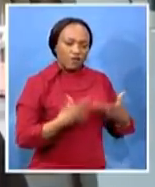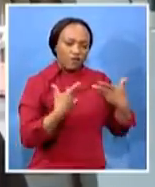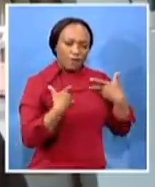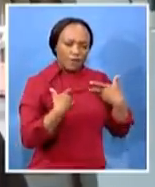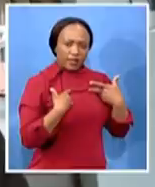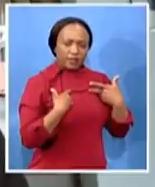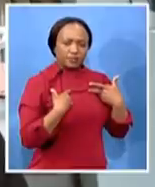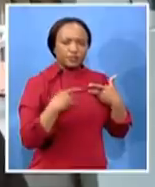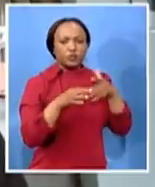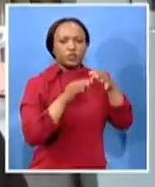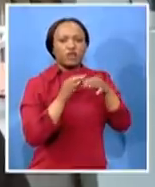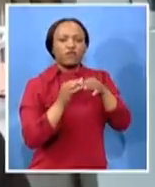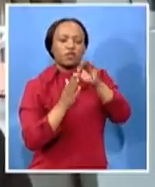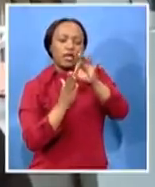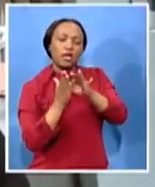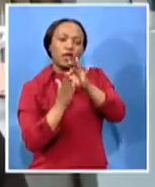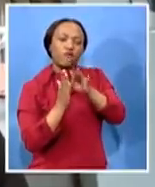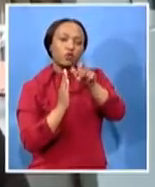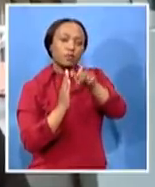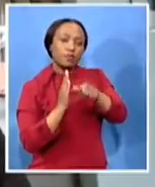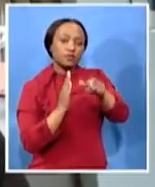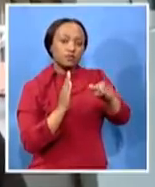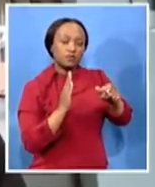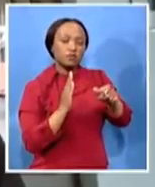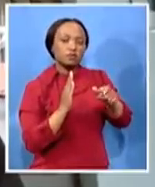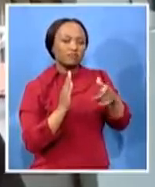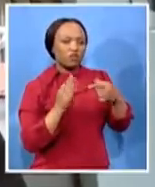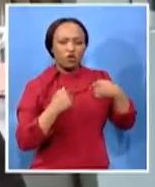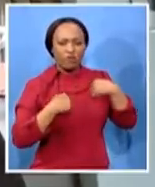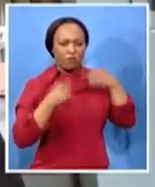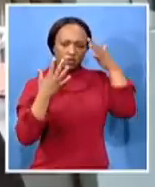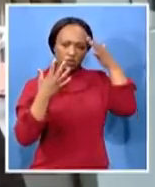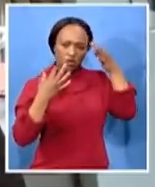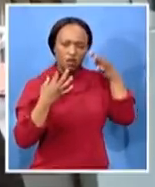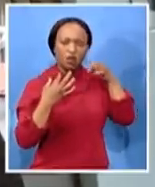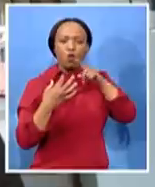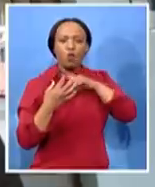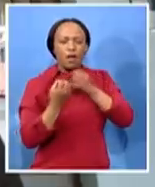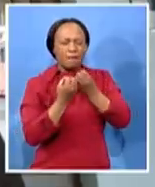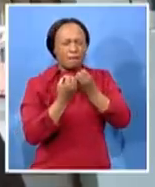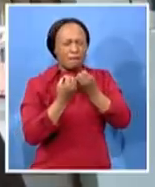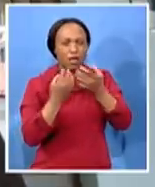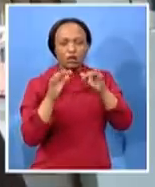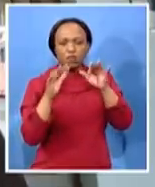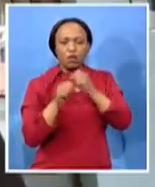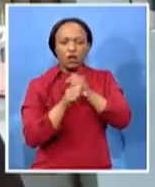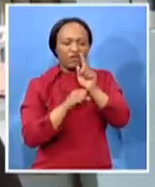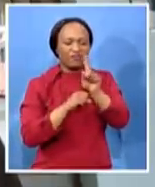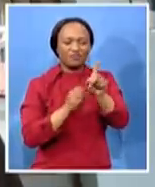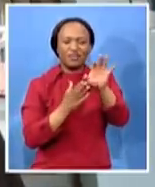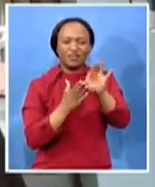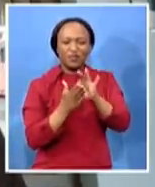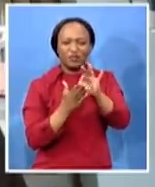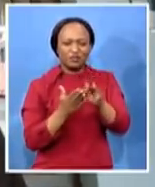about 19 million people, didn't go to vote because they thought the menu that they were faced to was